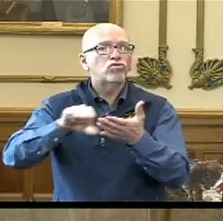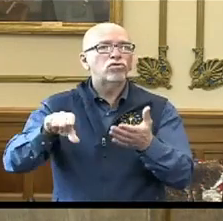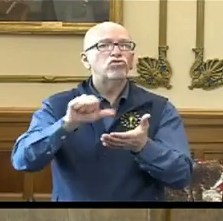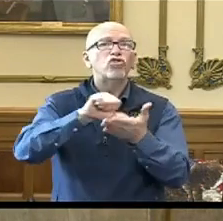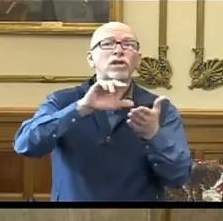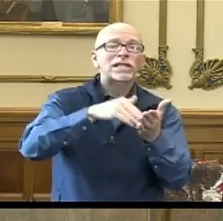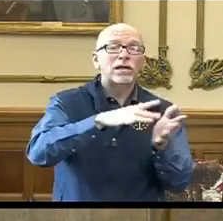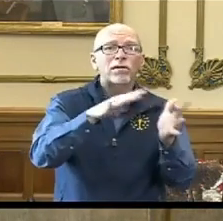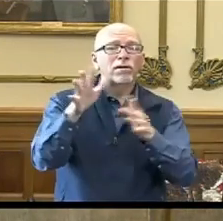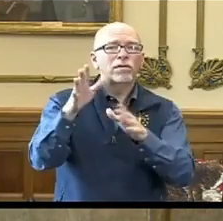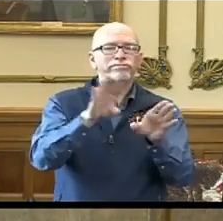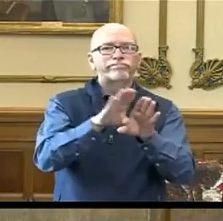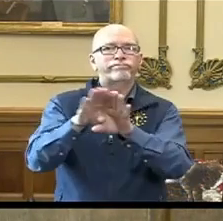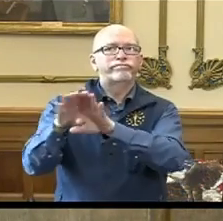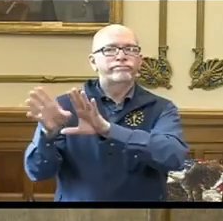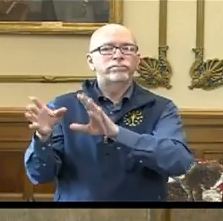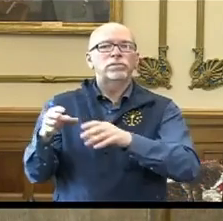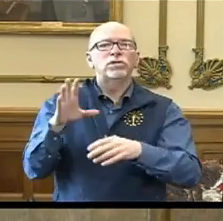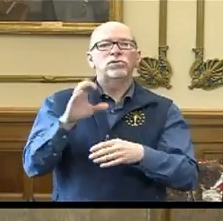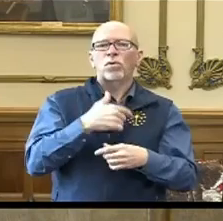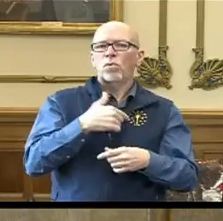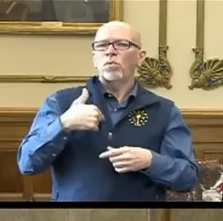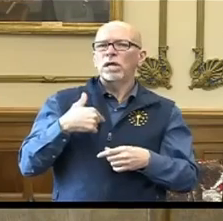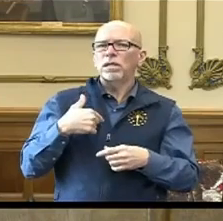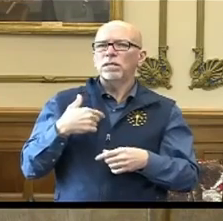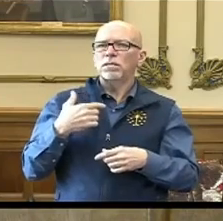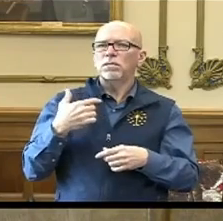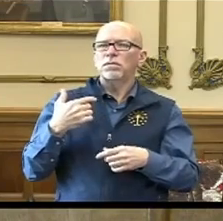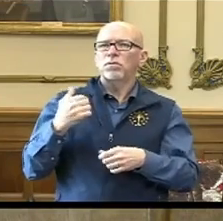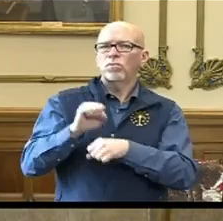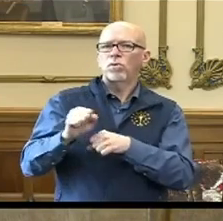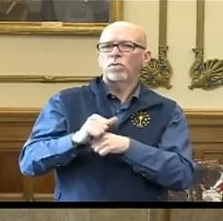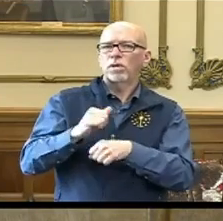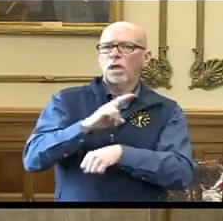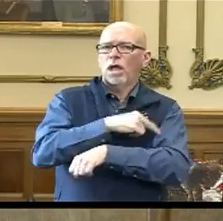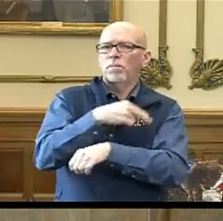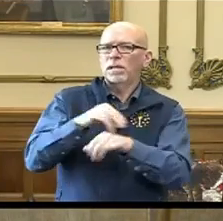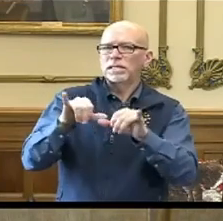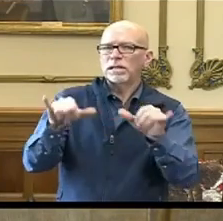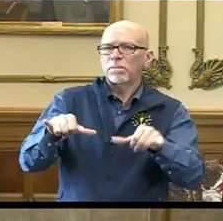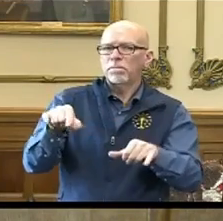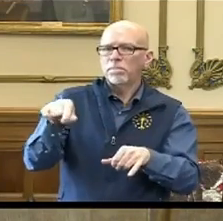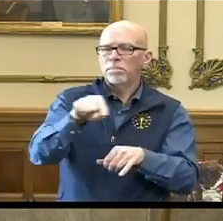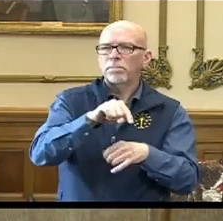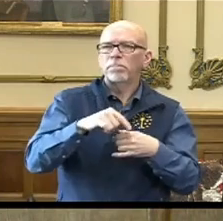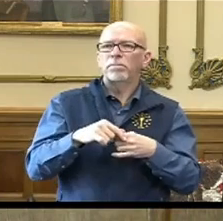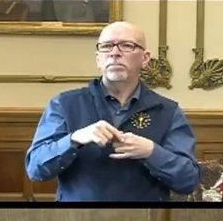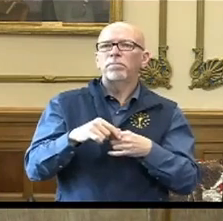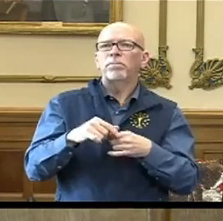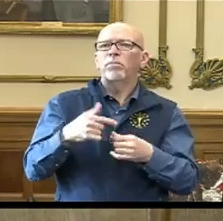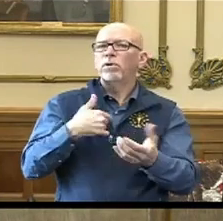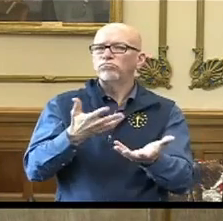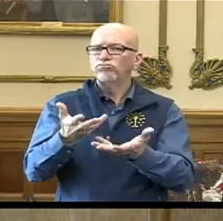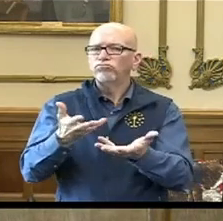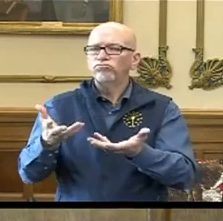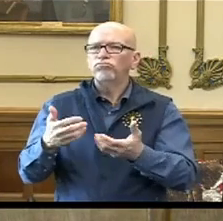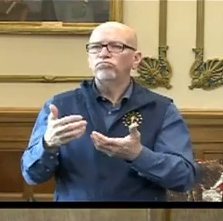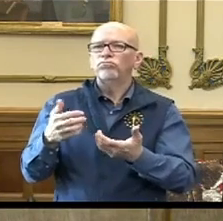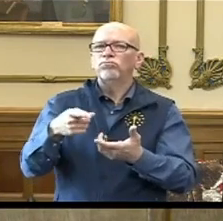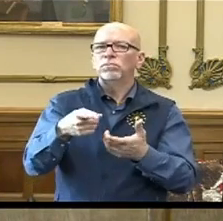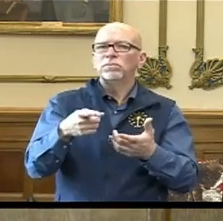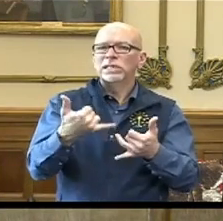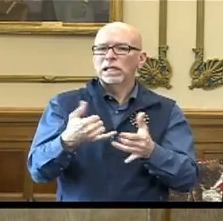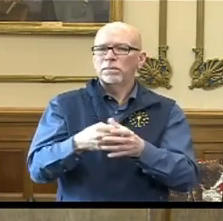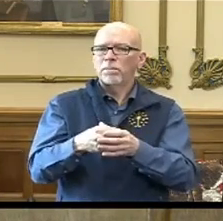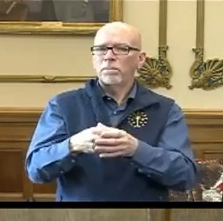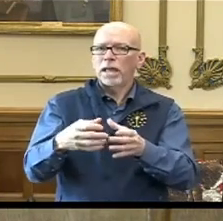center information. So we certainly have worked with our hospital systems to talk about if, as they expand